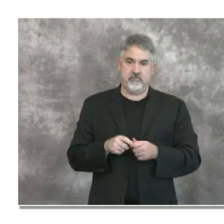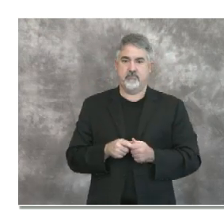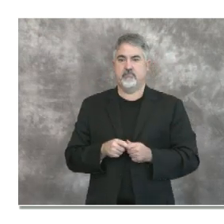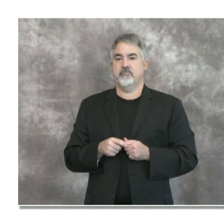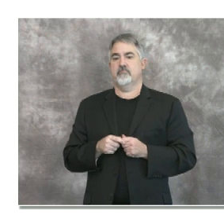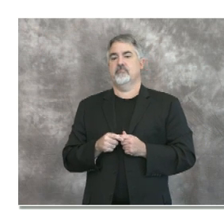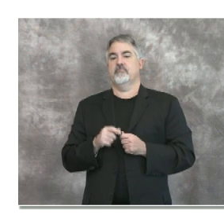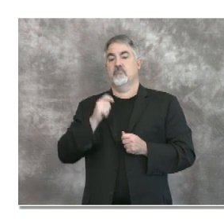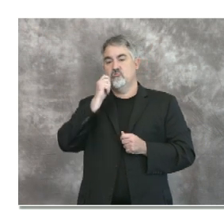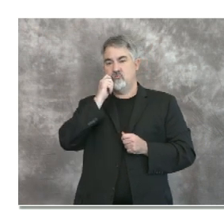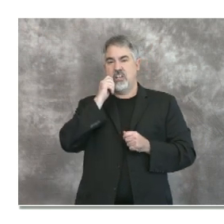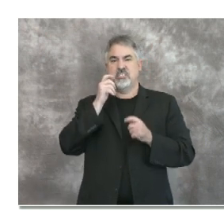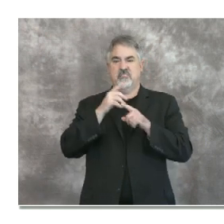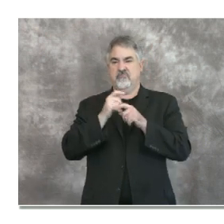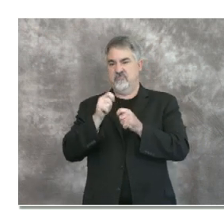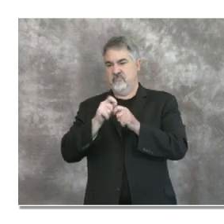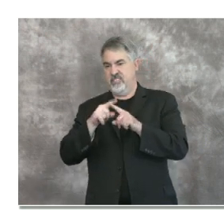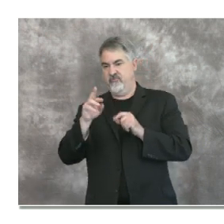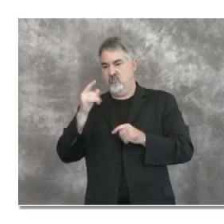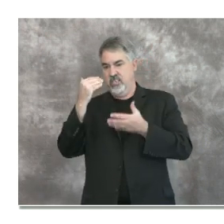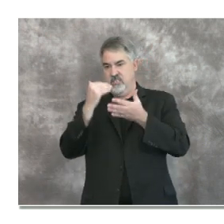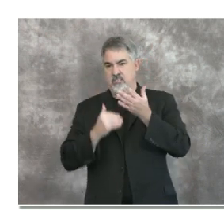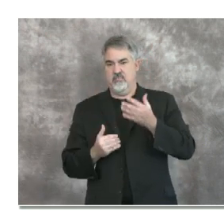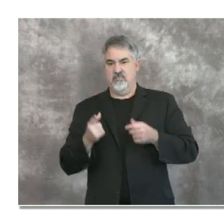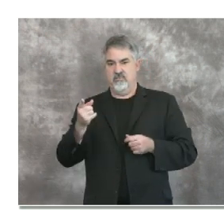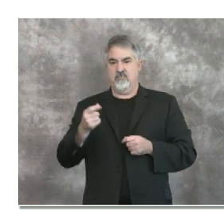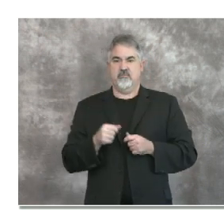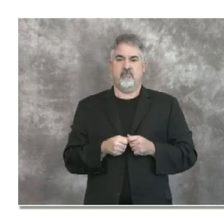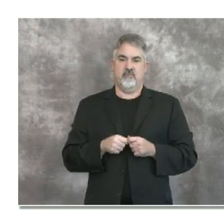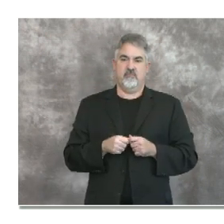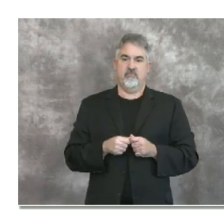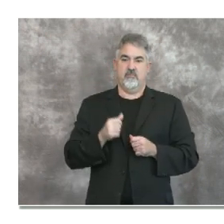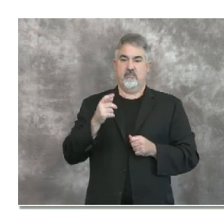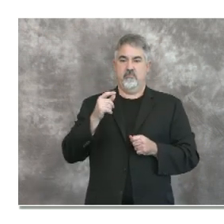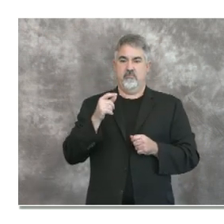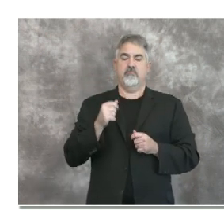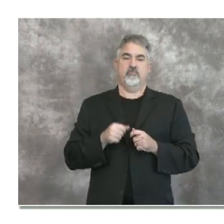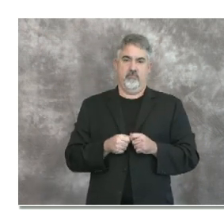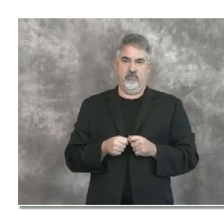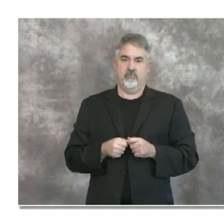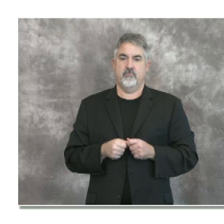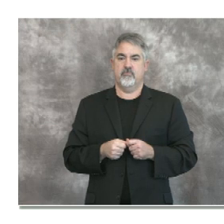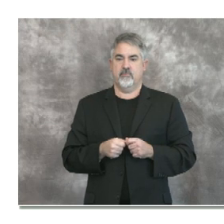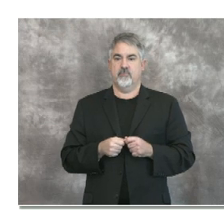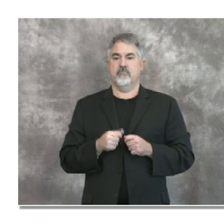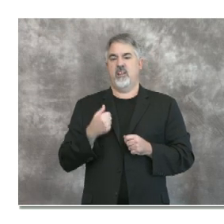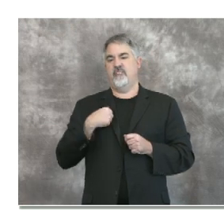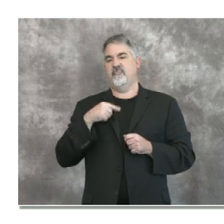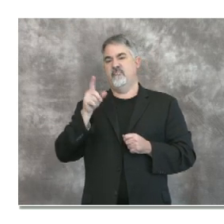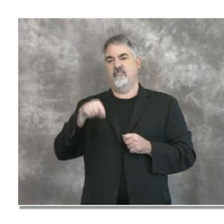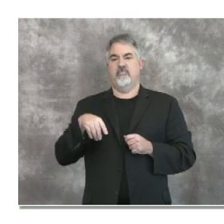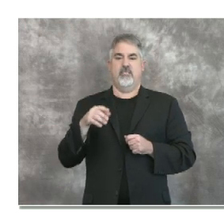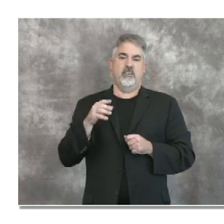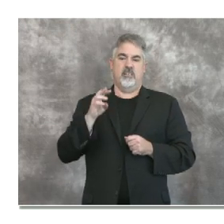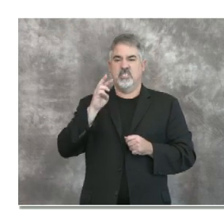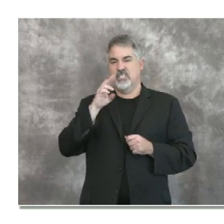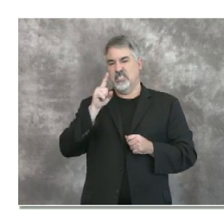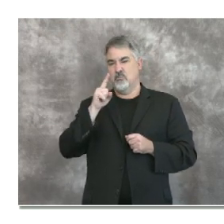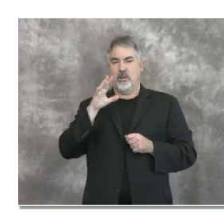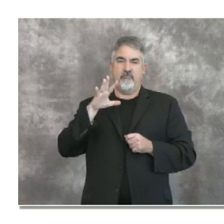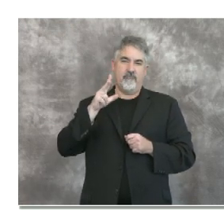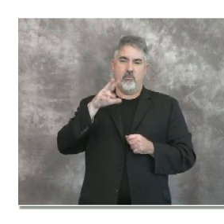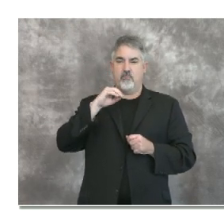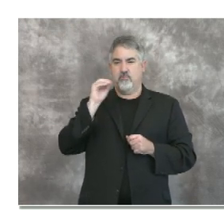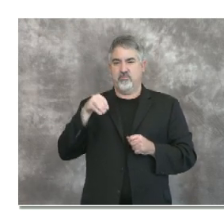ethnicity, we have data for 97% of the 120. Of this total, 61 or 53% are